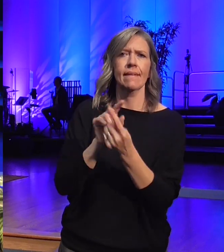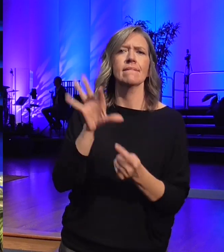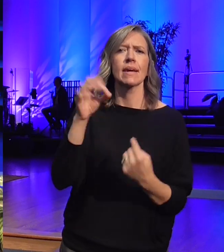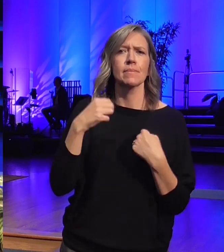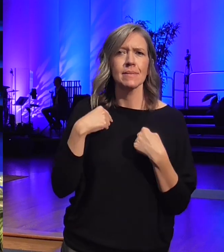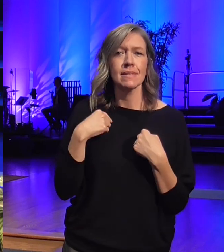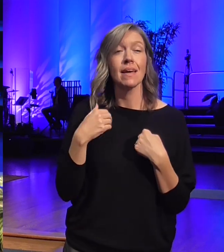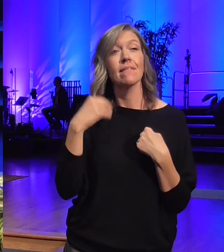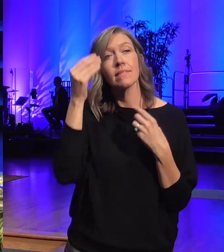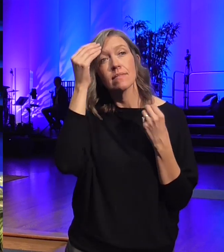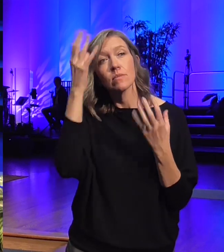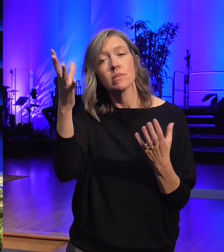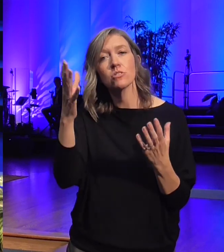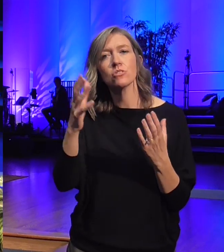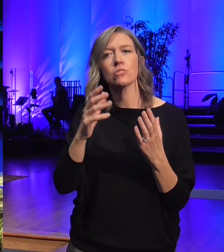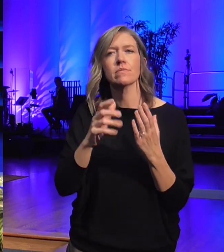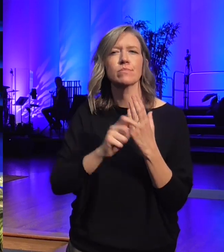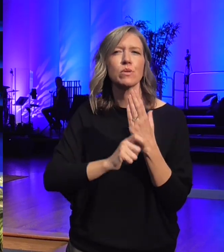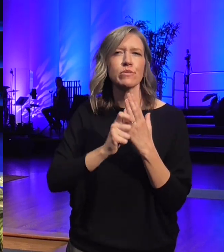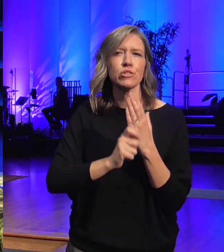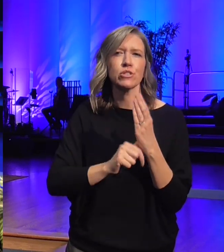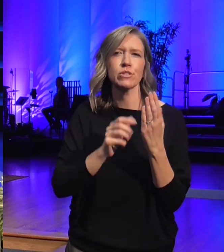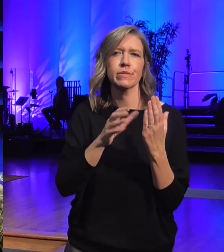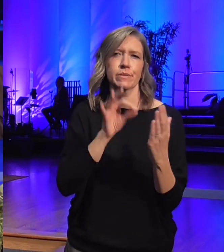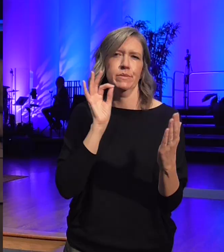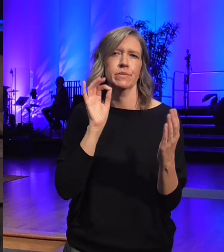have information in the brochure racks on each side.